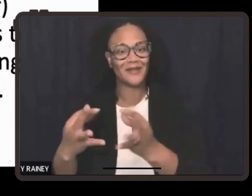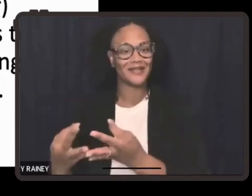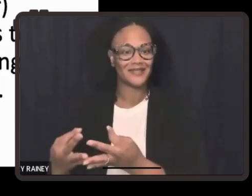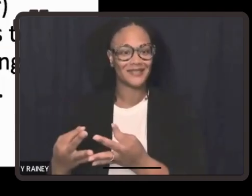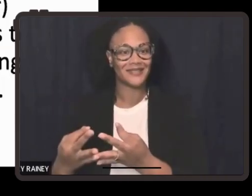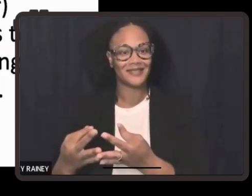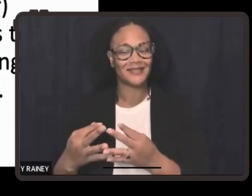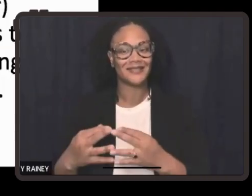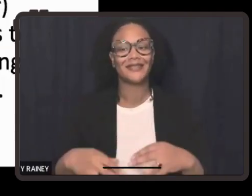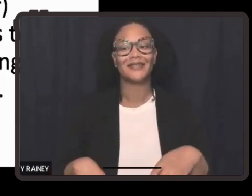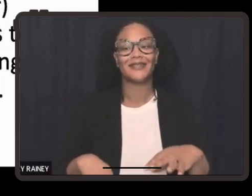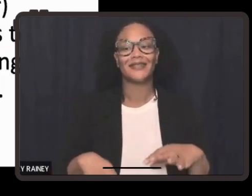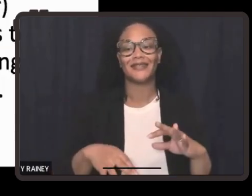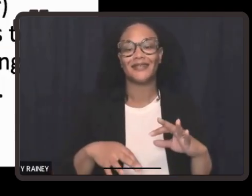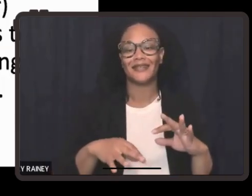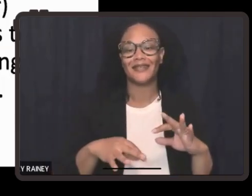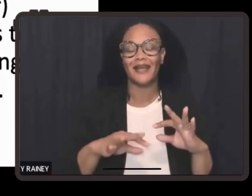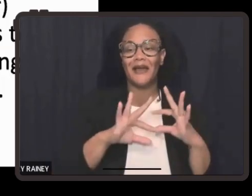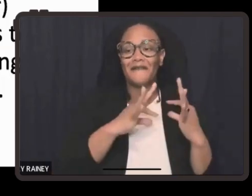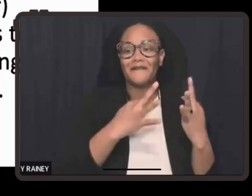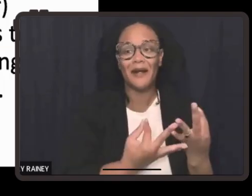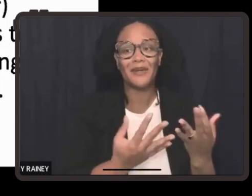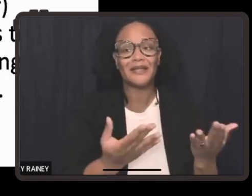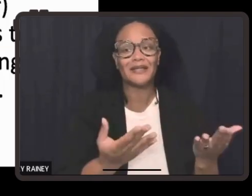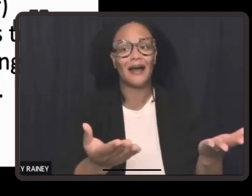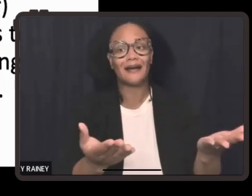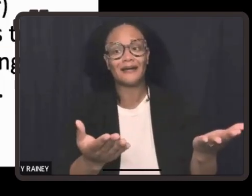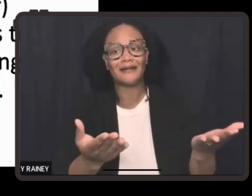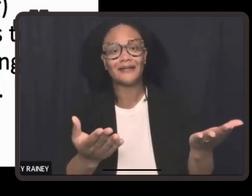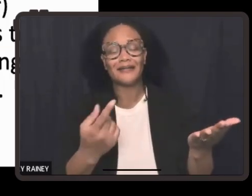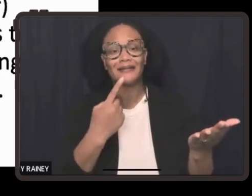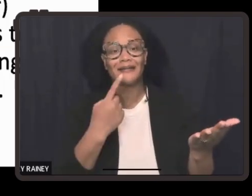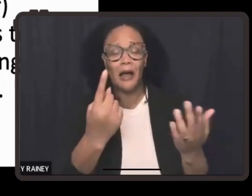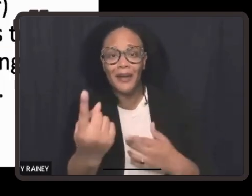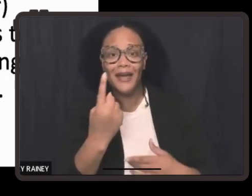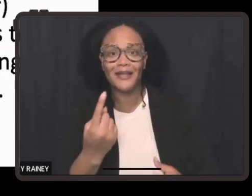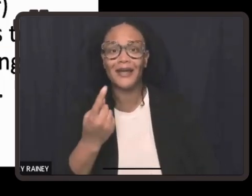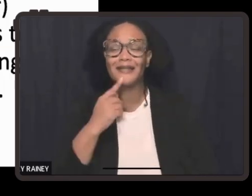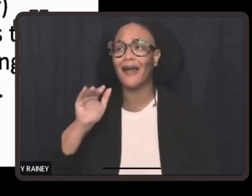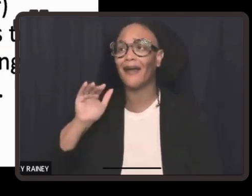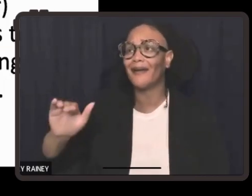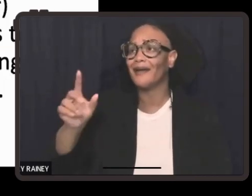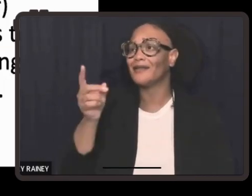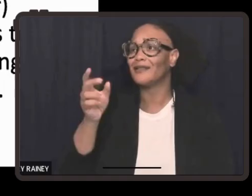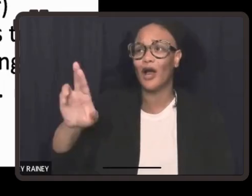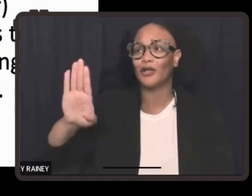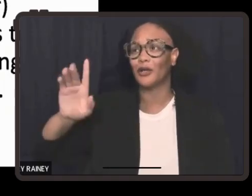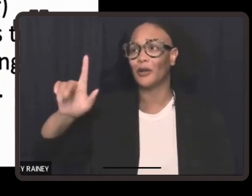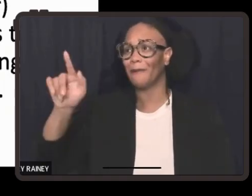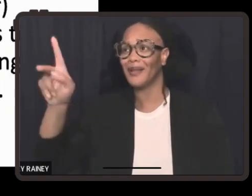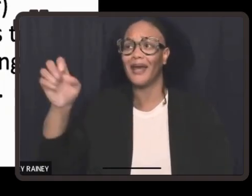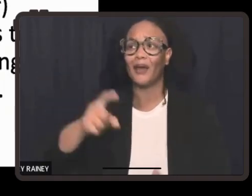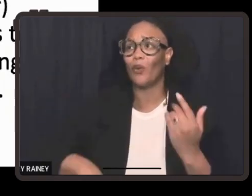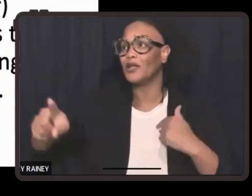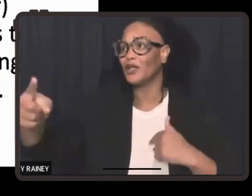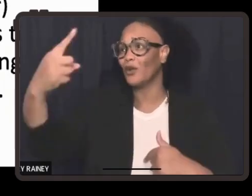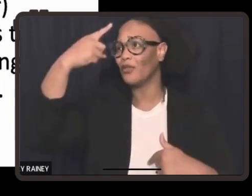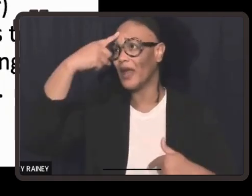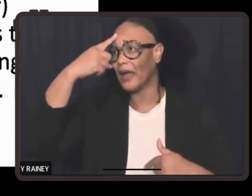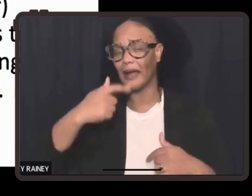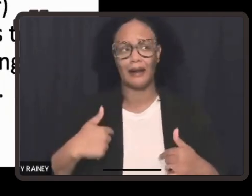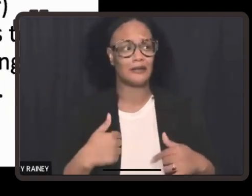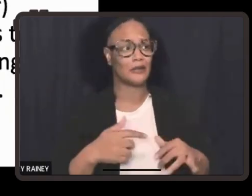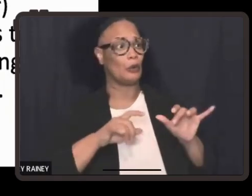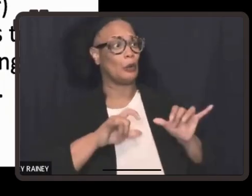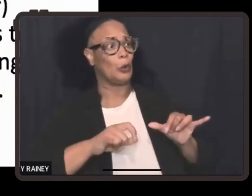Dr. Blake. What do you think? And I say, oh, we should look into that. Okay, so this is one of those: postural